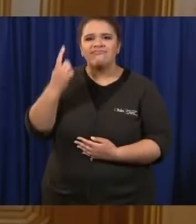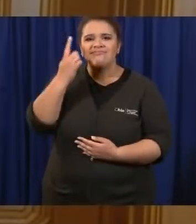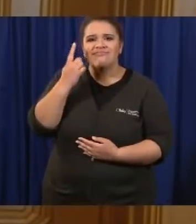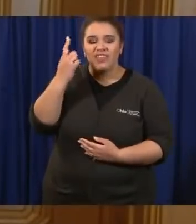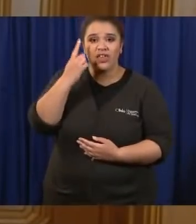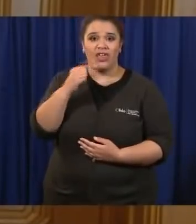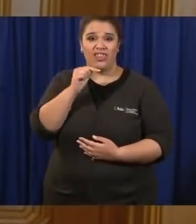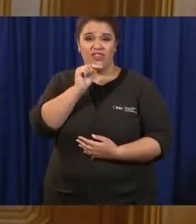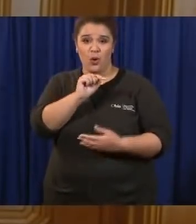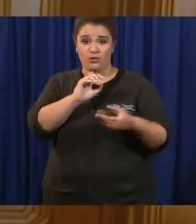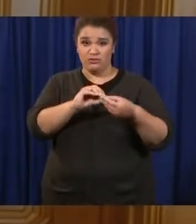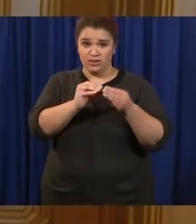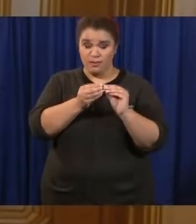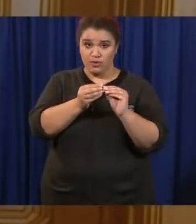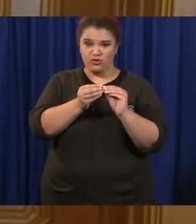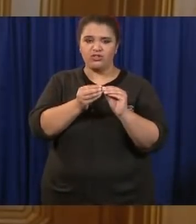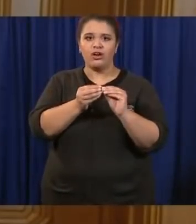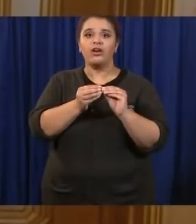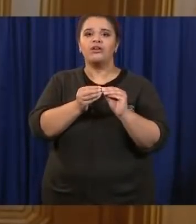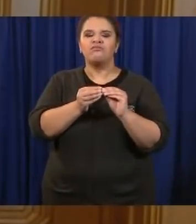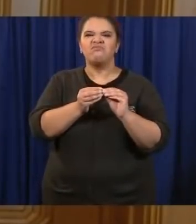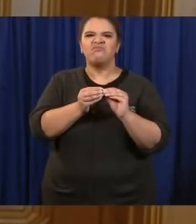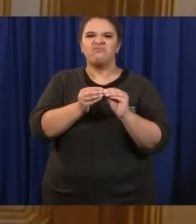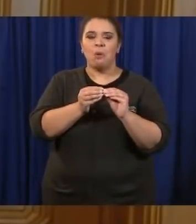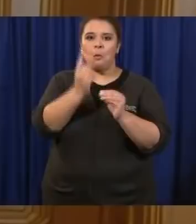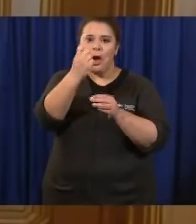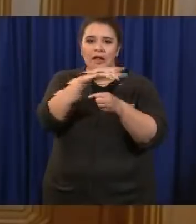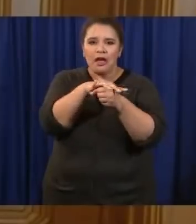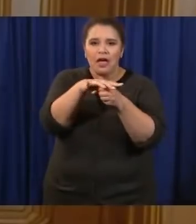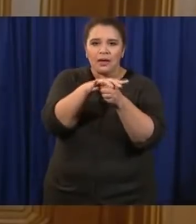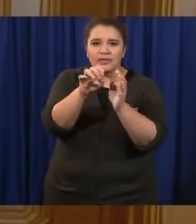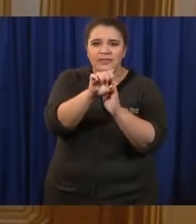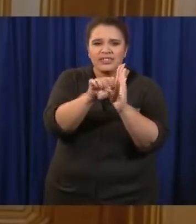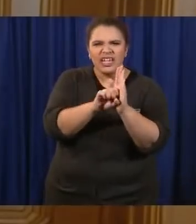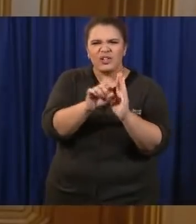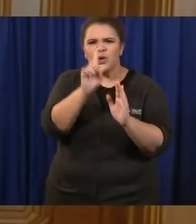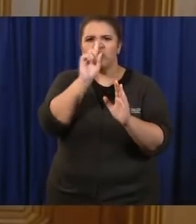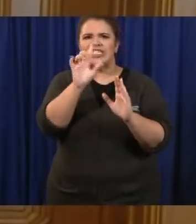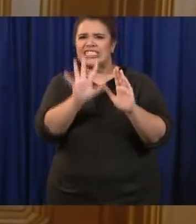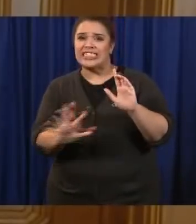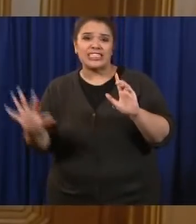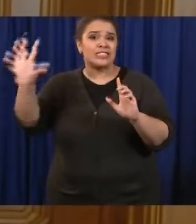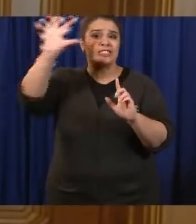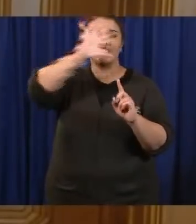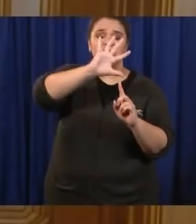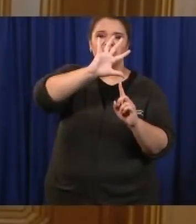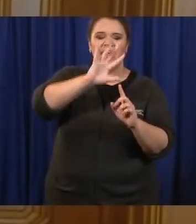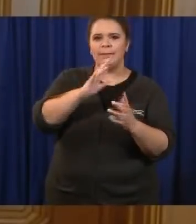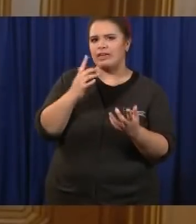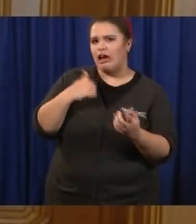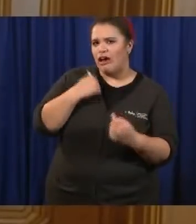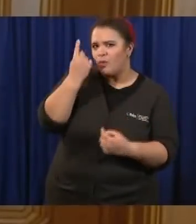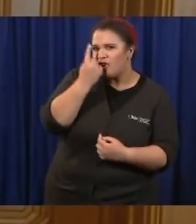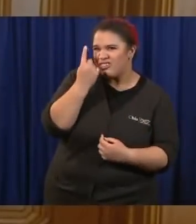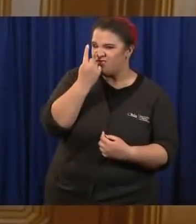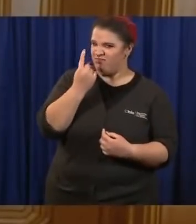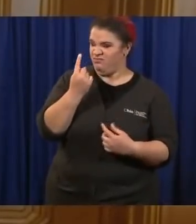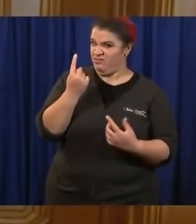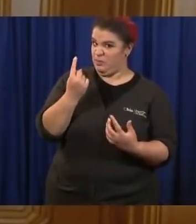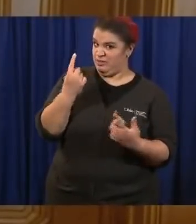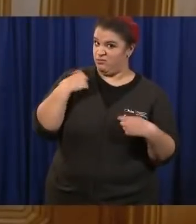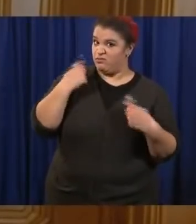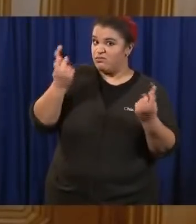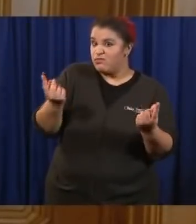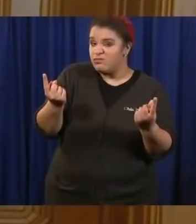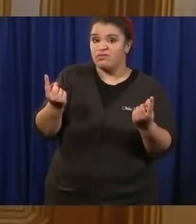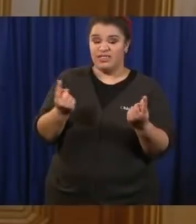state or if there's any concentrations, or is there a reason why we haven't had data on like either a county or a hospital level